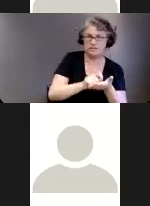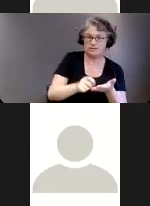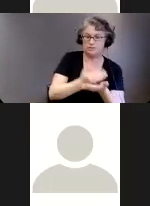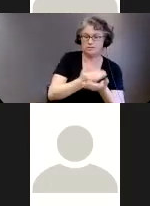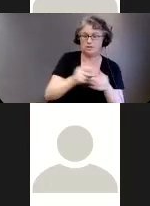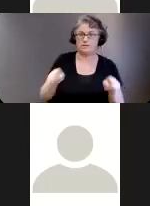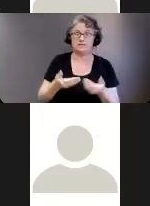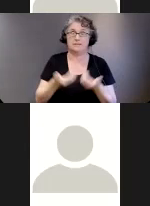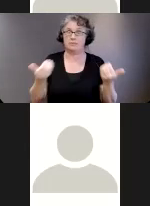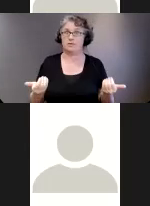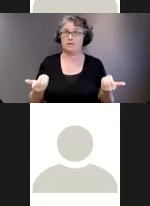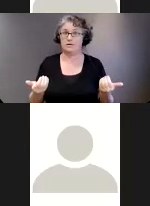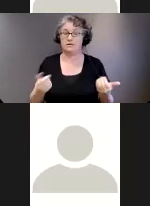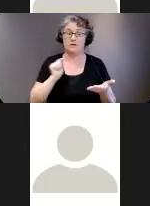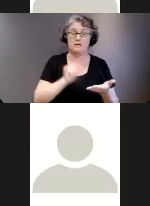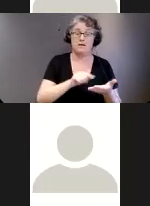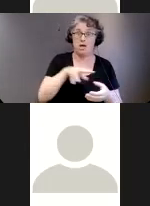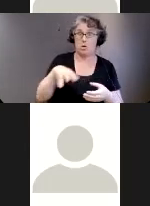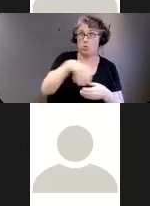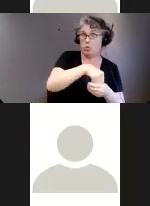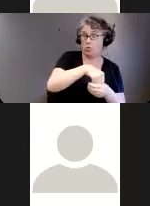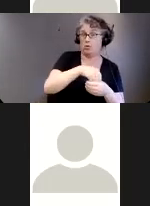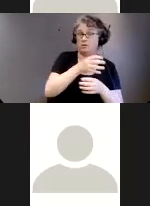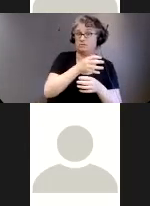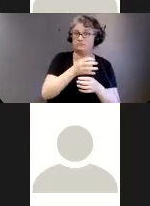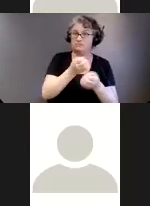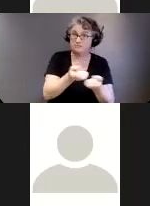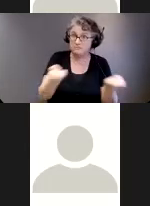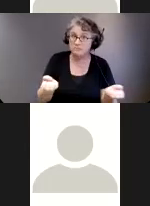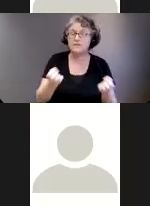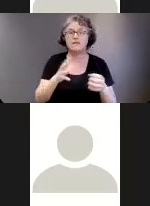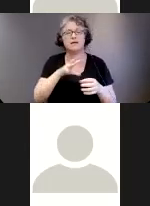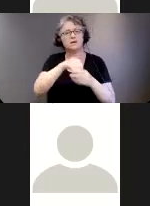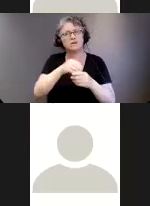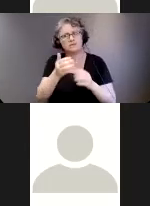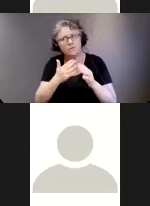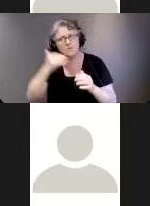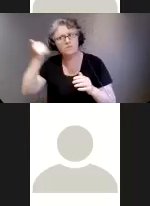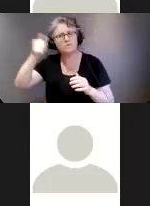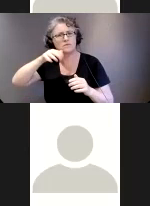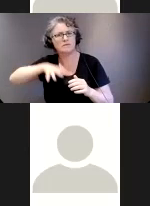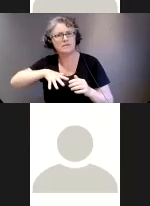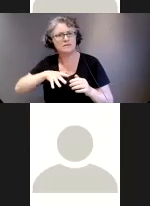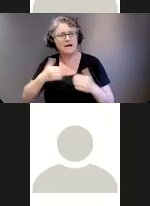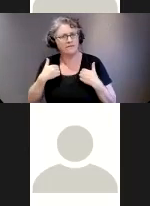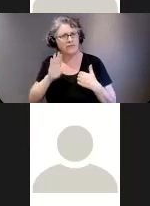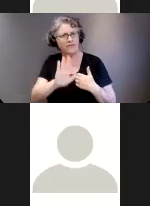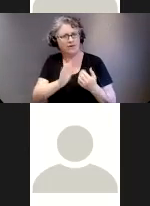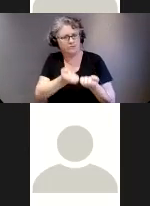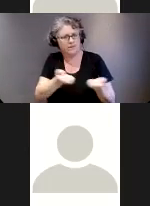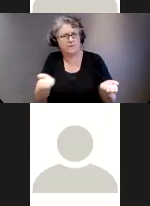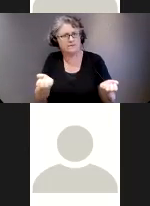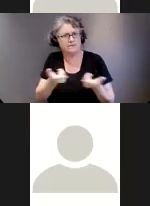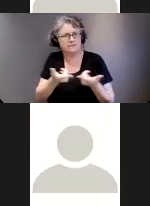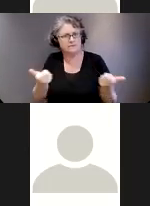those things in written resources can help to kind of decrease that invisibility of older women and make sure that they that the